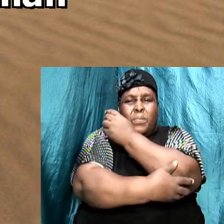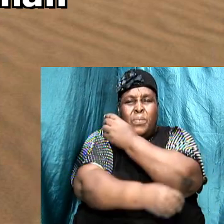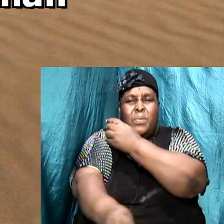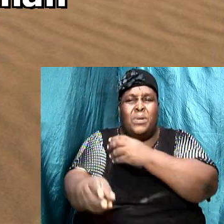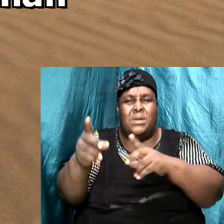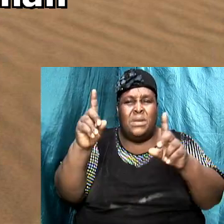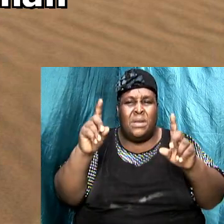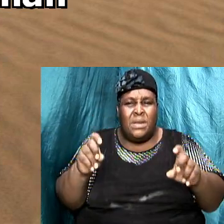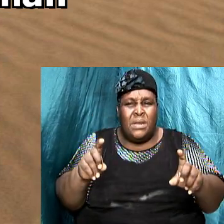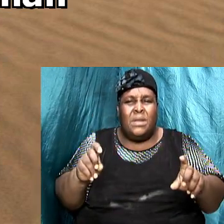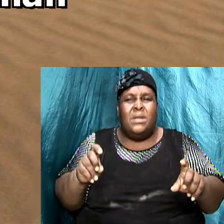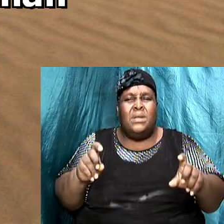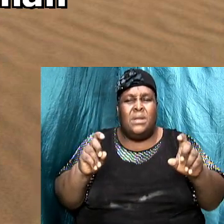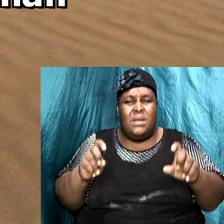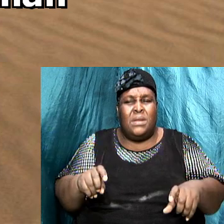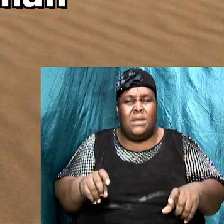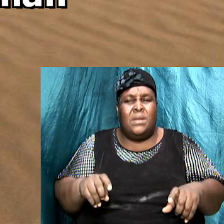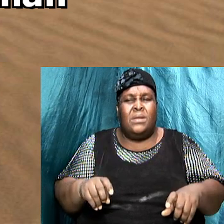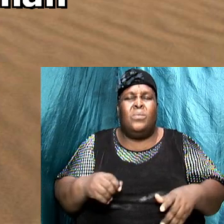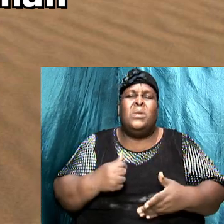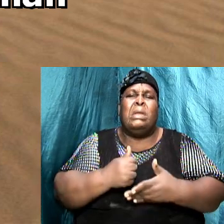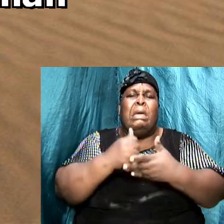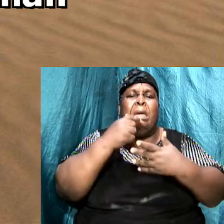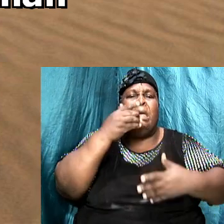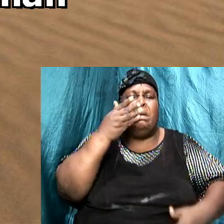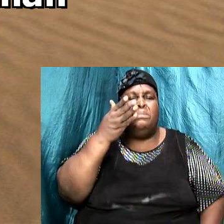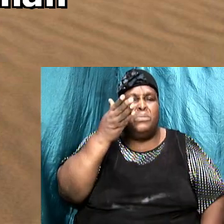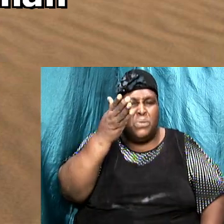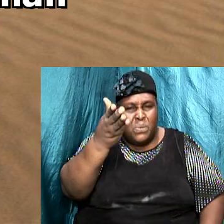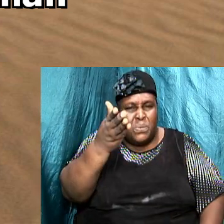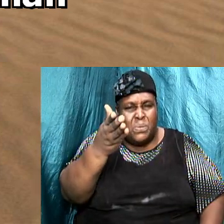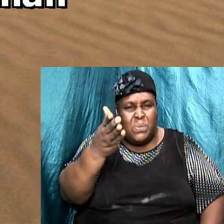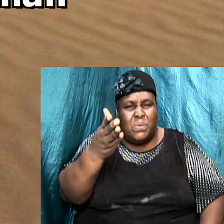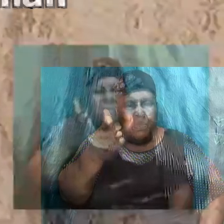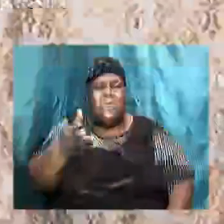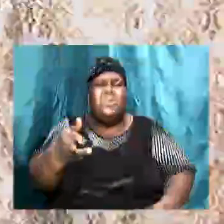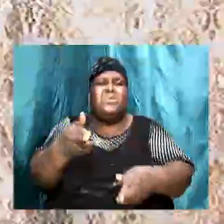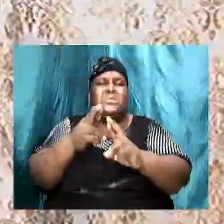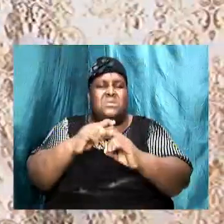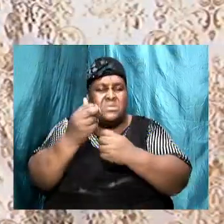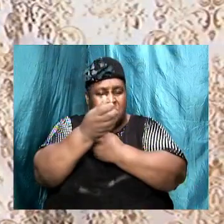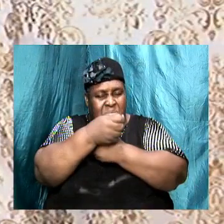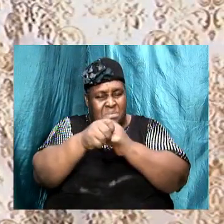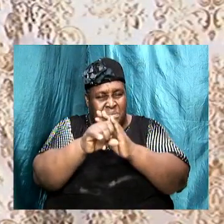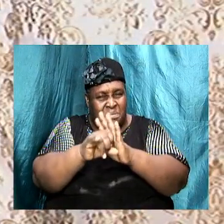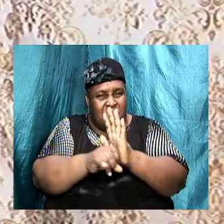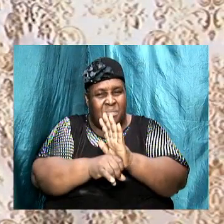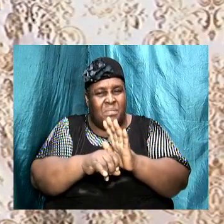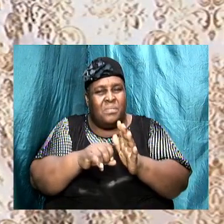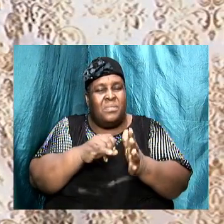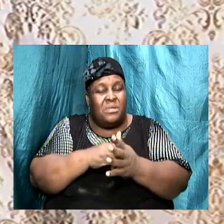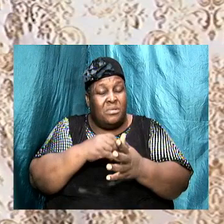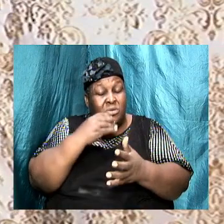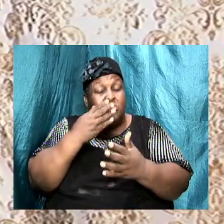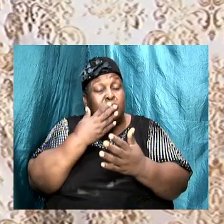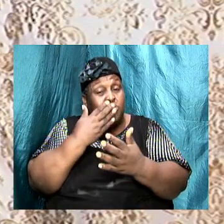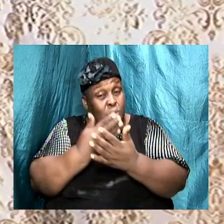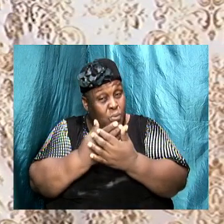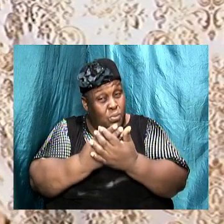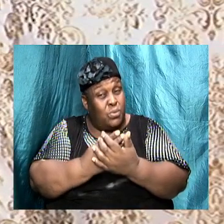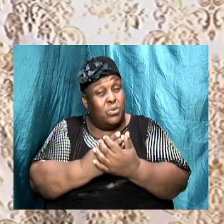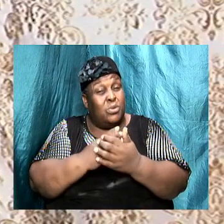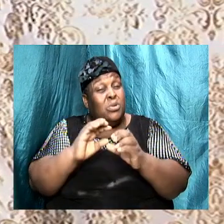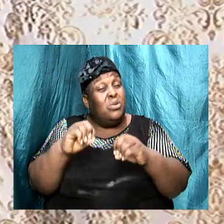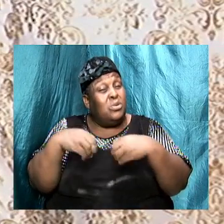needy will help them to gain salvation. It is good to be able to give to